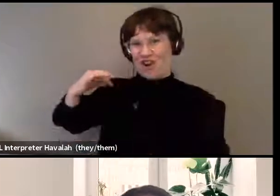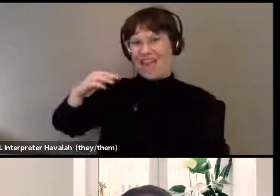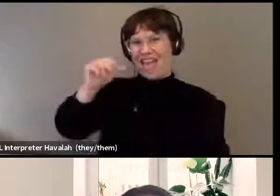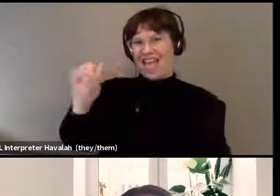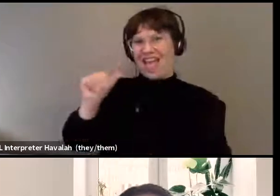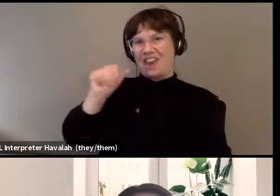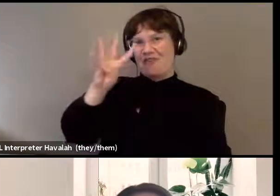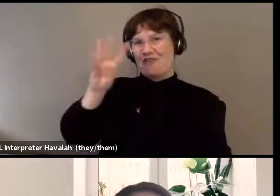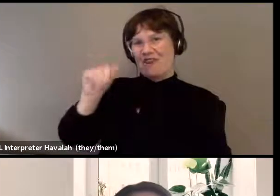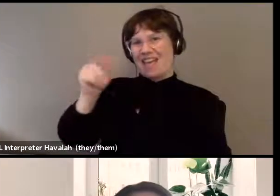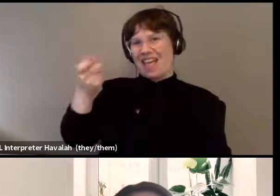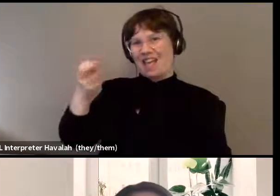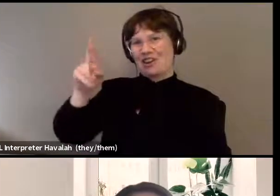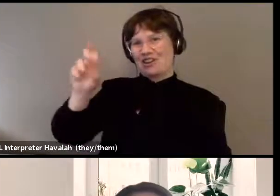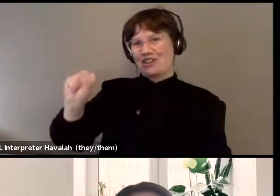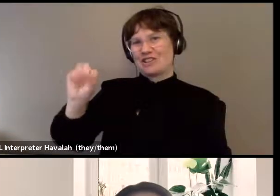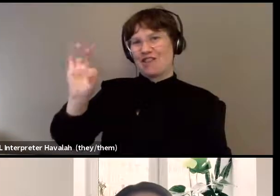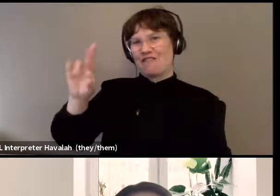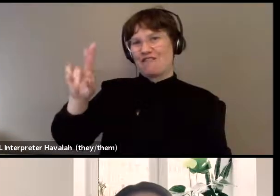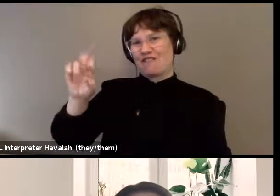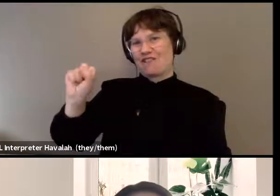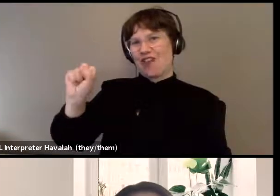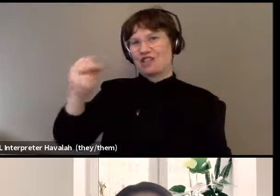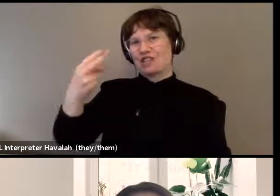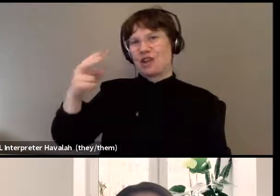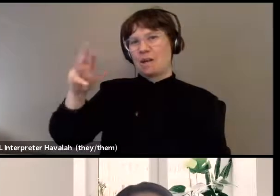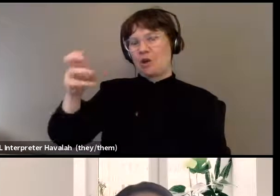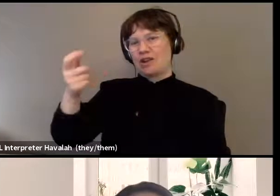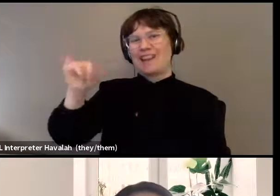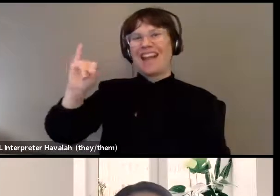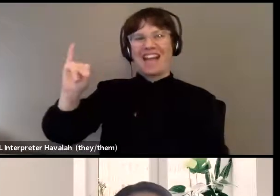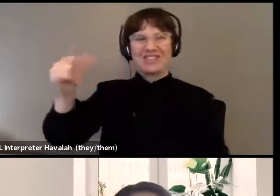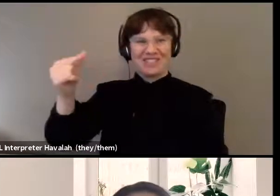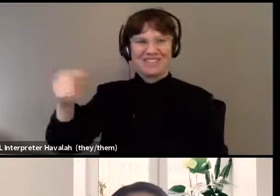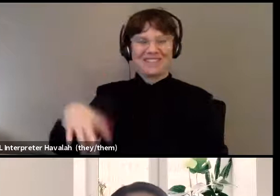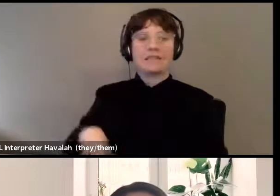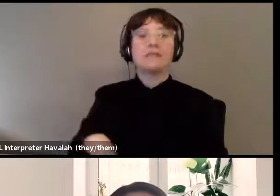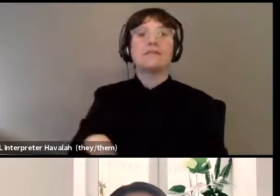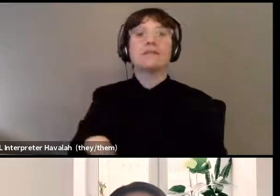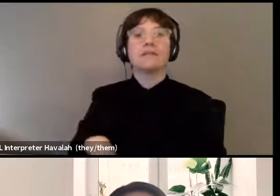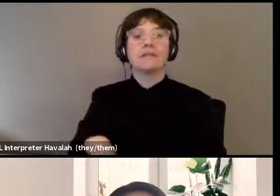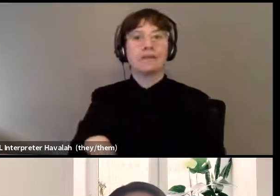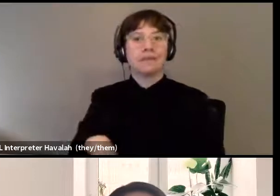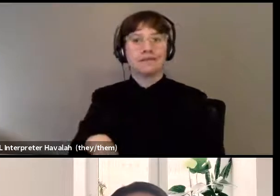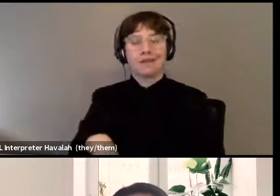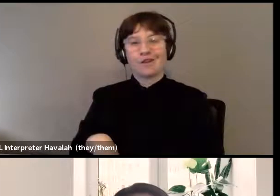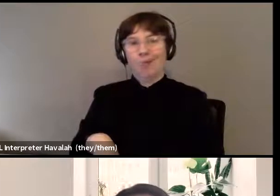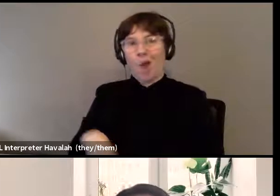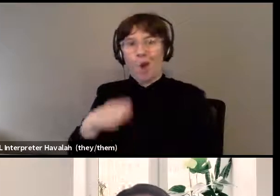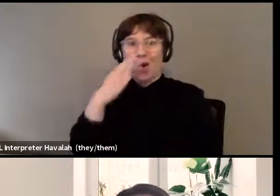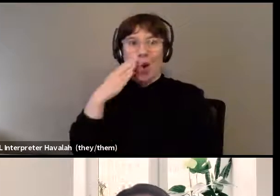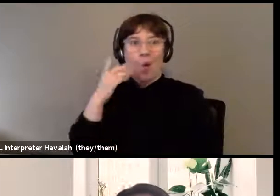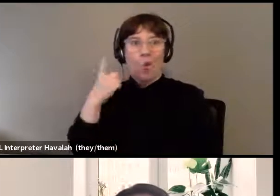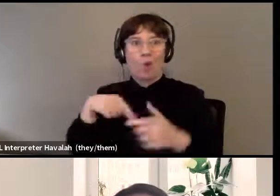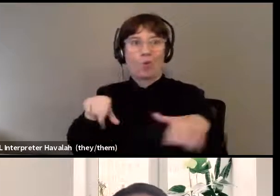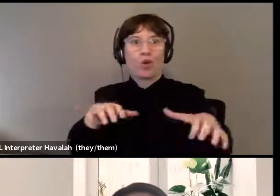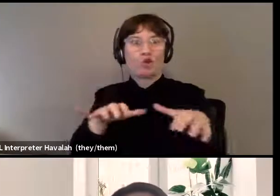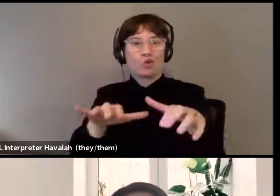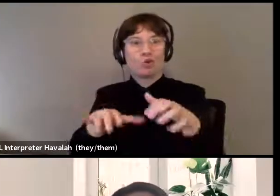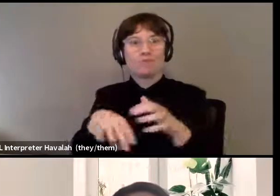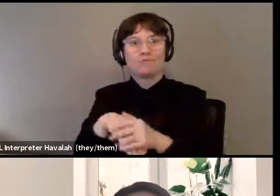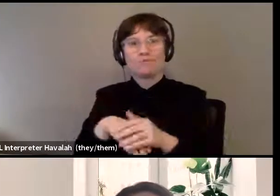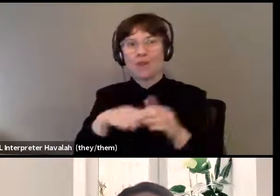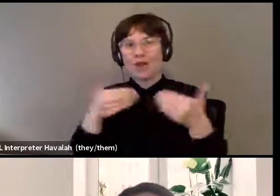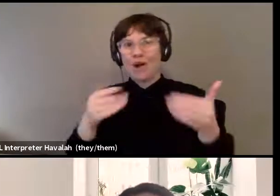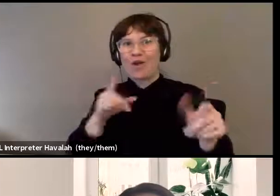40 Acres Fresh Market on IG, if you kind of want to check out what we do, feel free to order